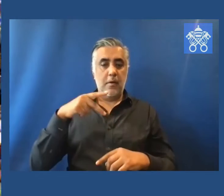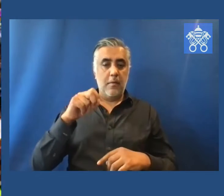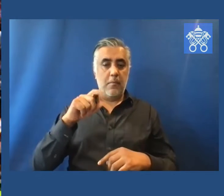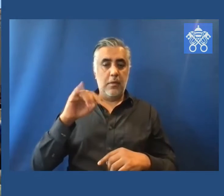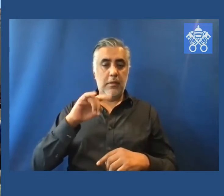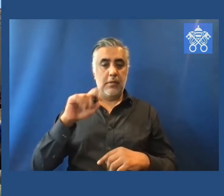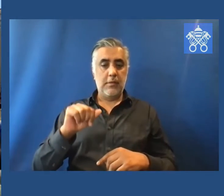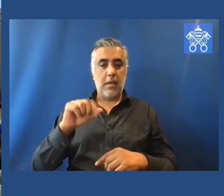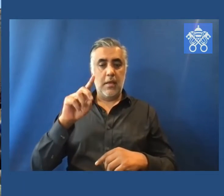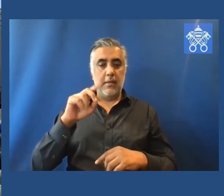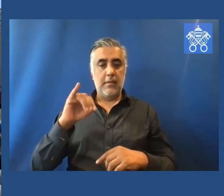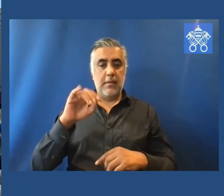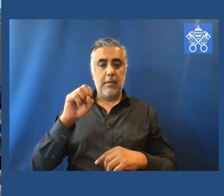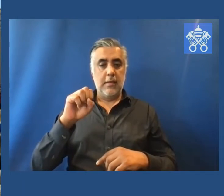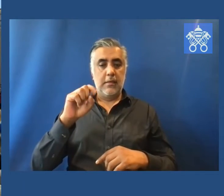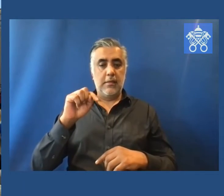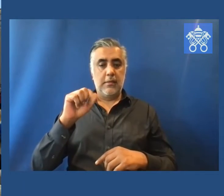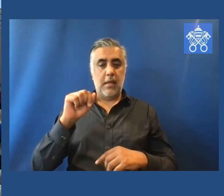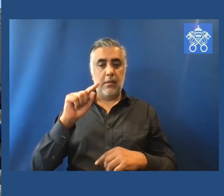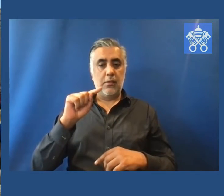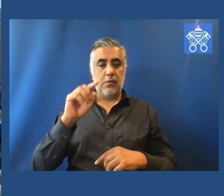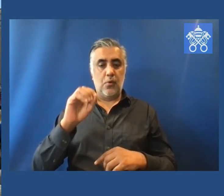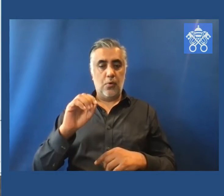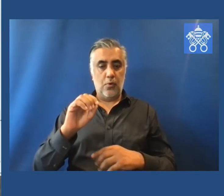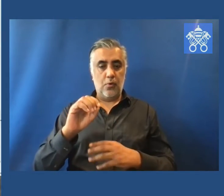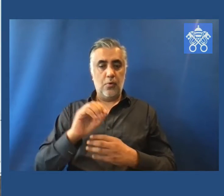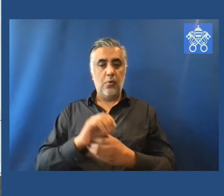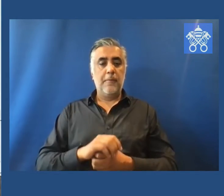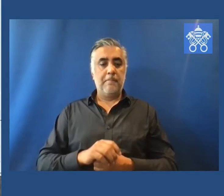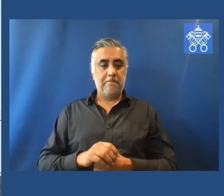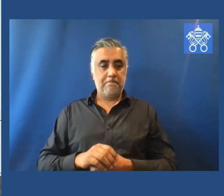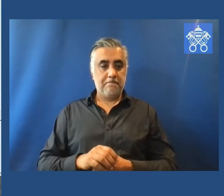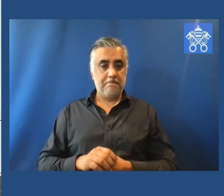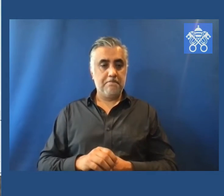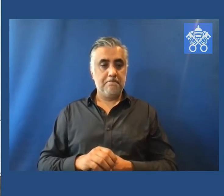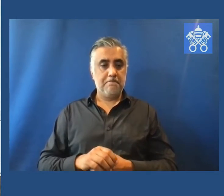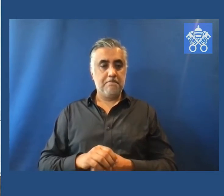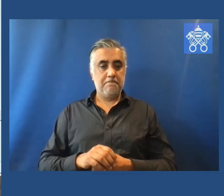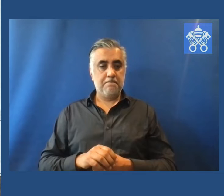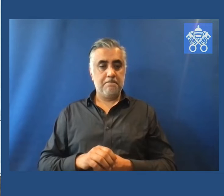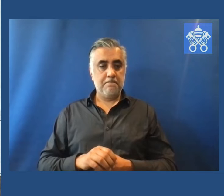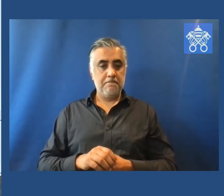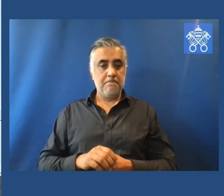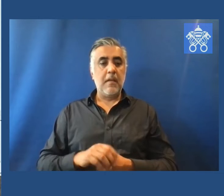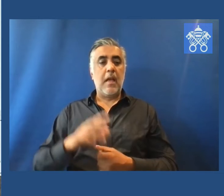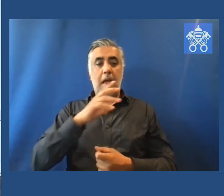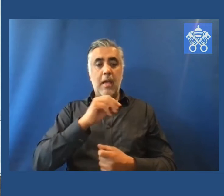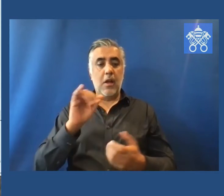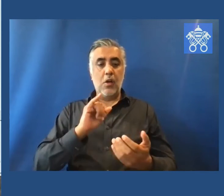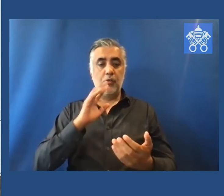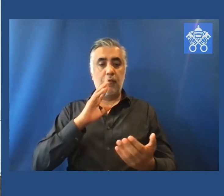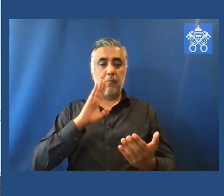di Fornovo San Giovanni. Il coro and the choir of San Vincenzo